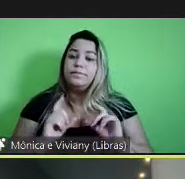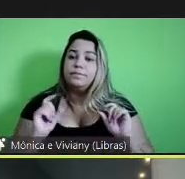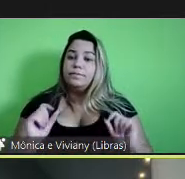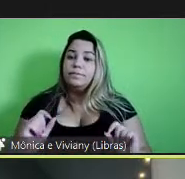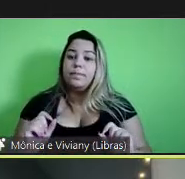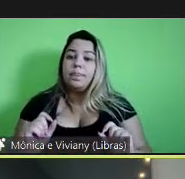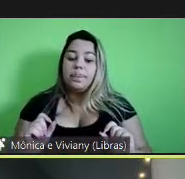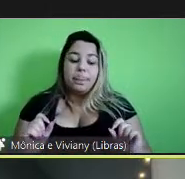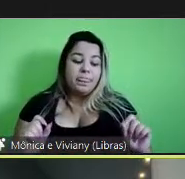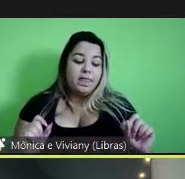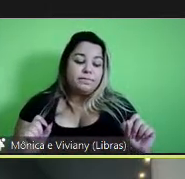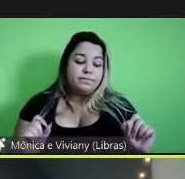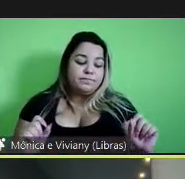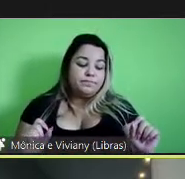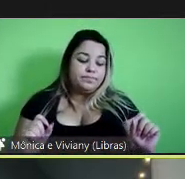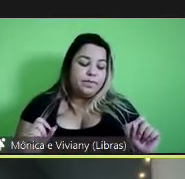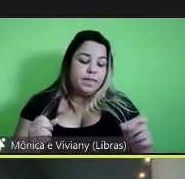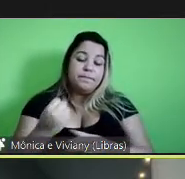and we